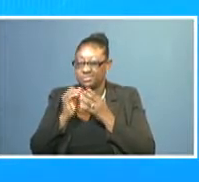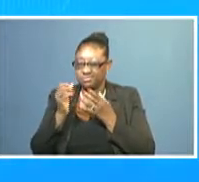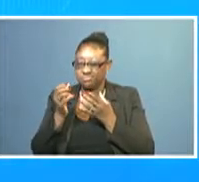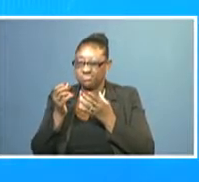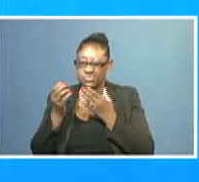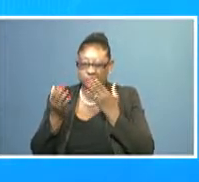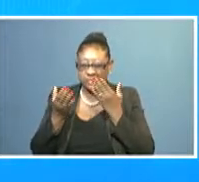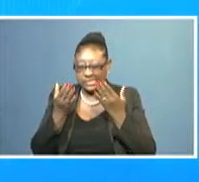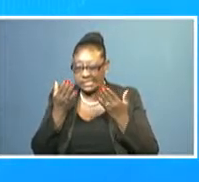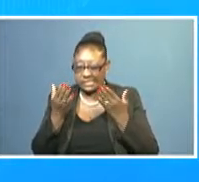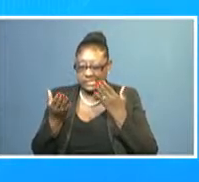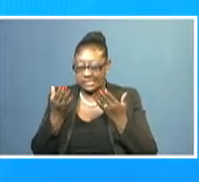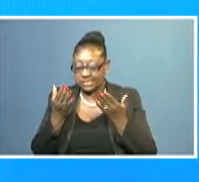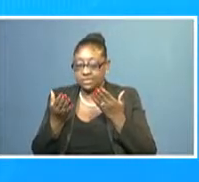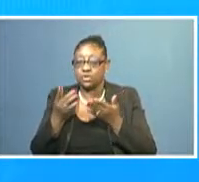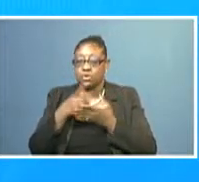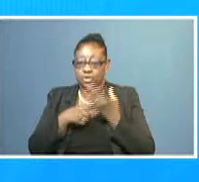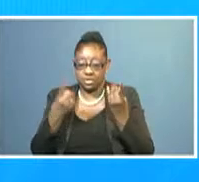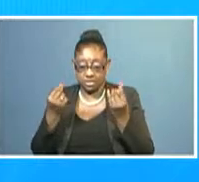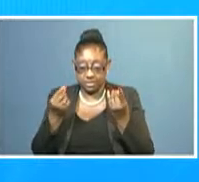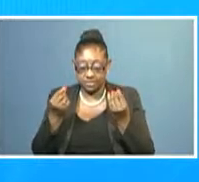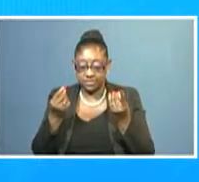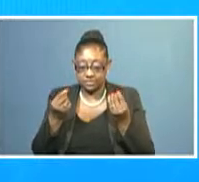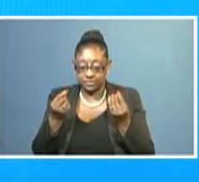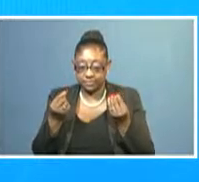have large congregations of people,